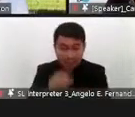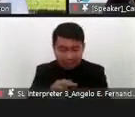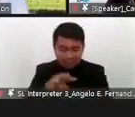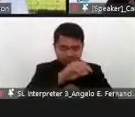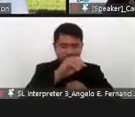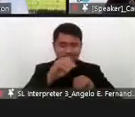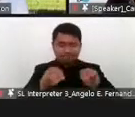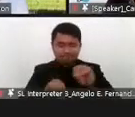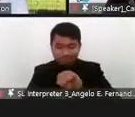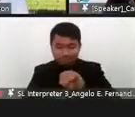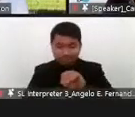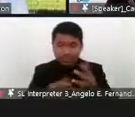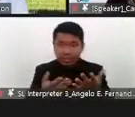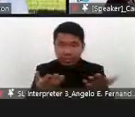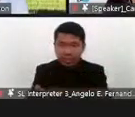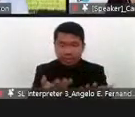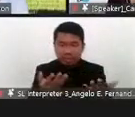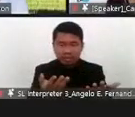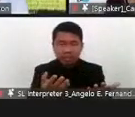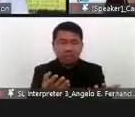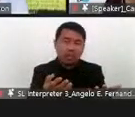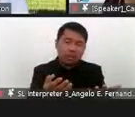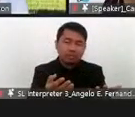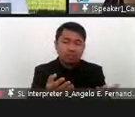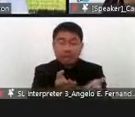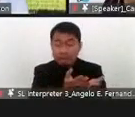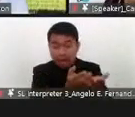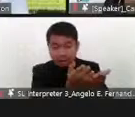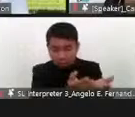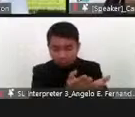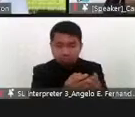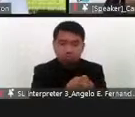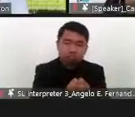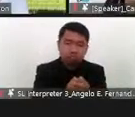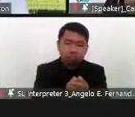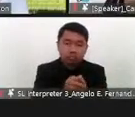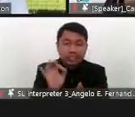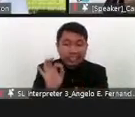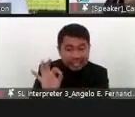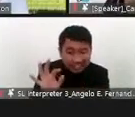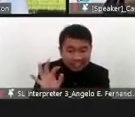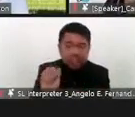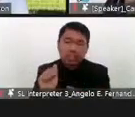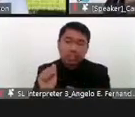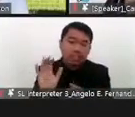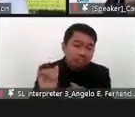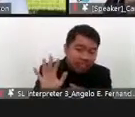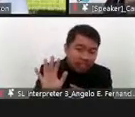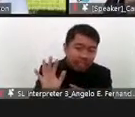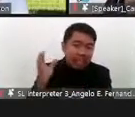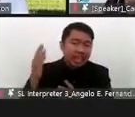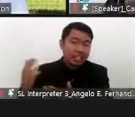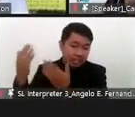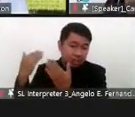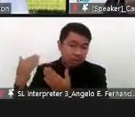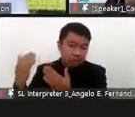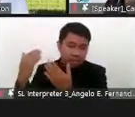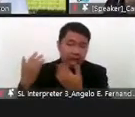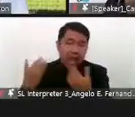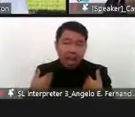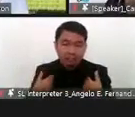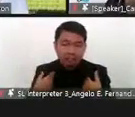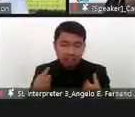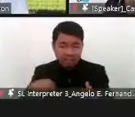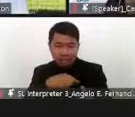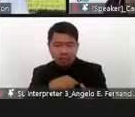vessels, from the 15th century, from the 16th century, but mostly on the western side. Definitely, we